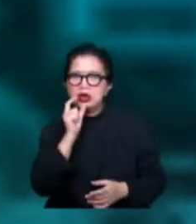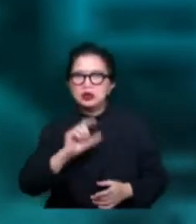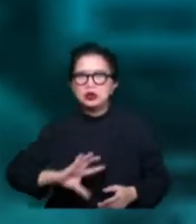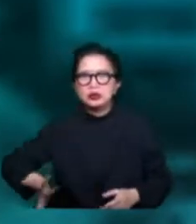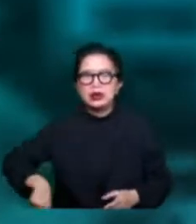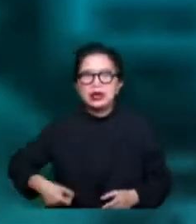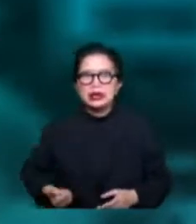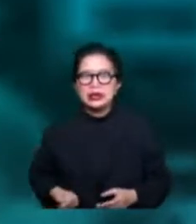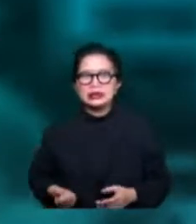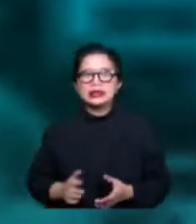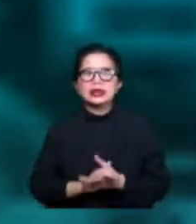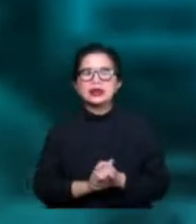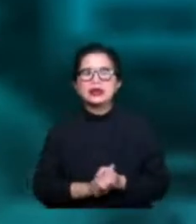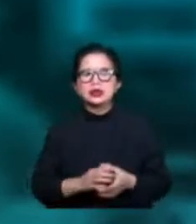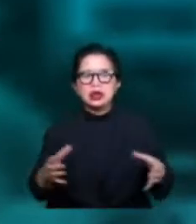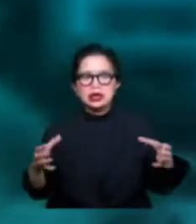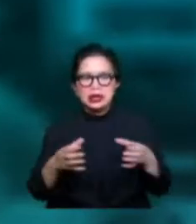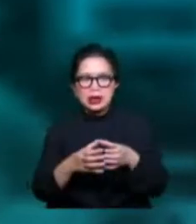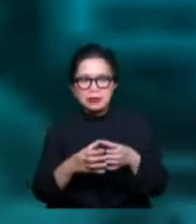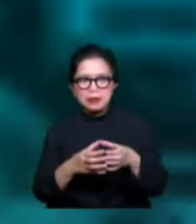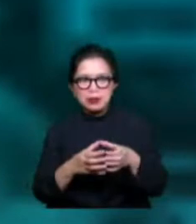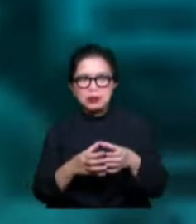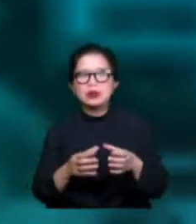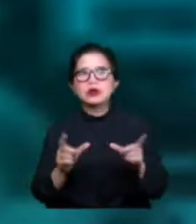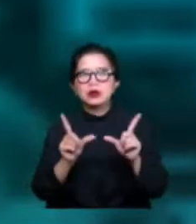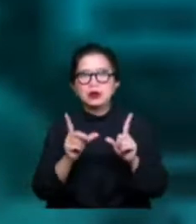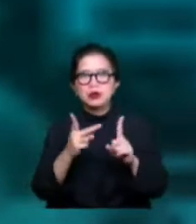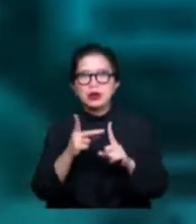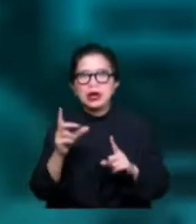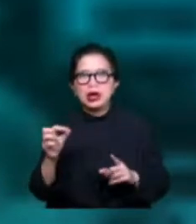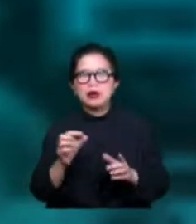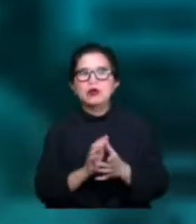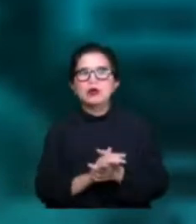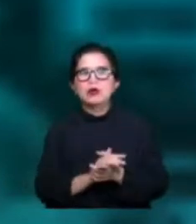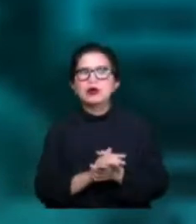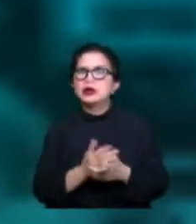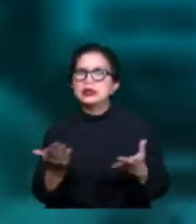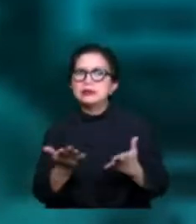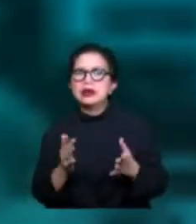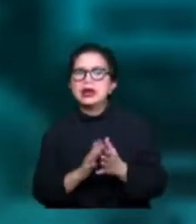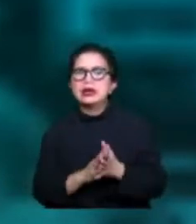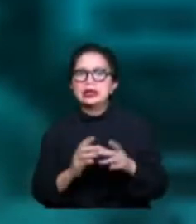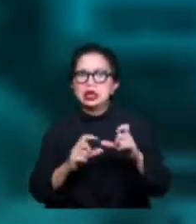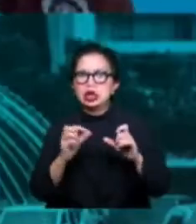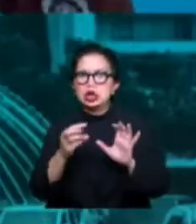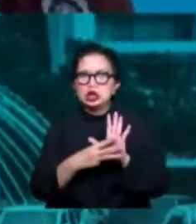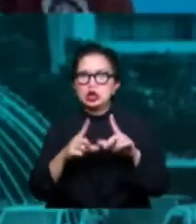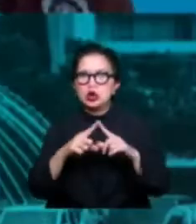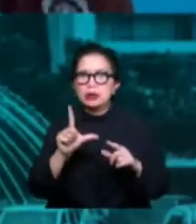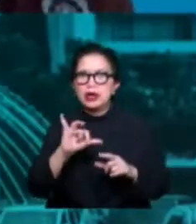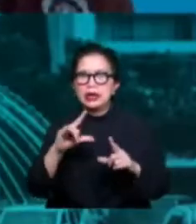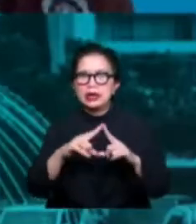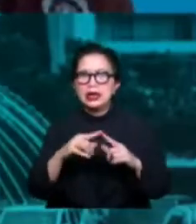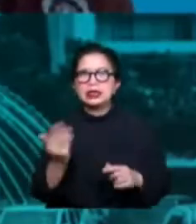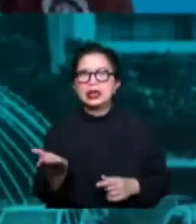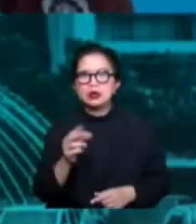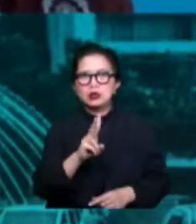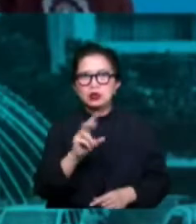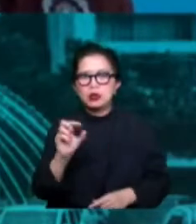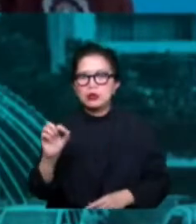Sudan and Somalia offices in 2005. And I will give the first opportunity to Mr. Nasruddin Djoko